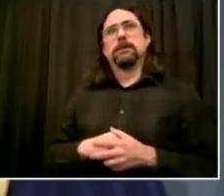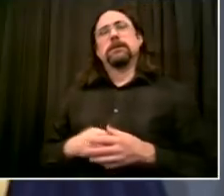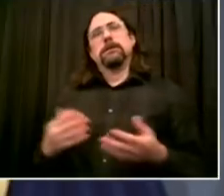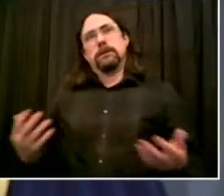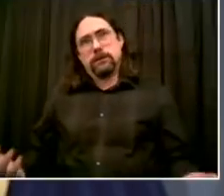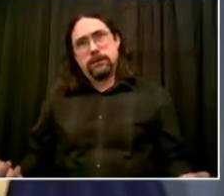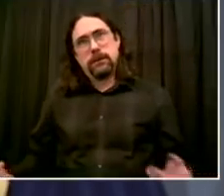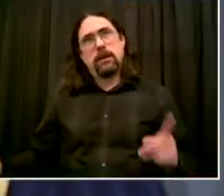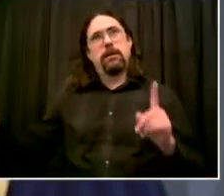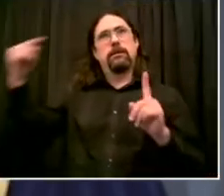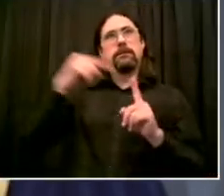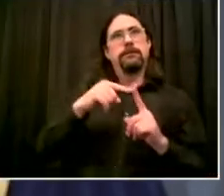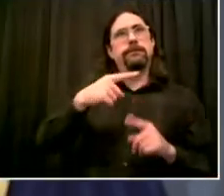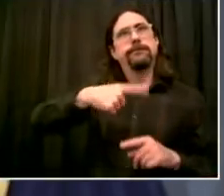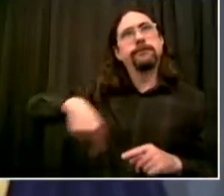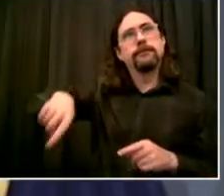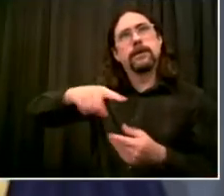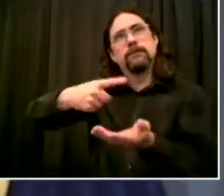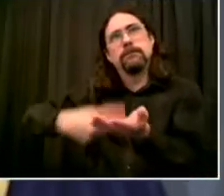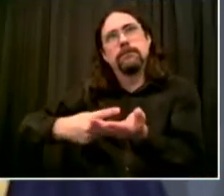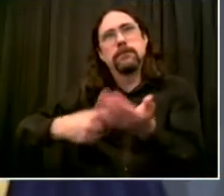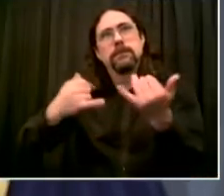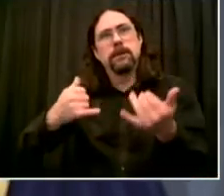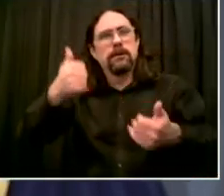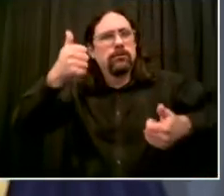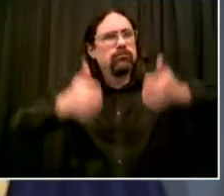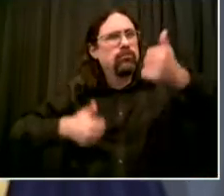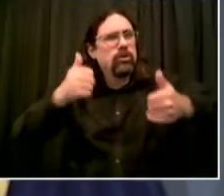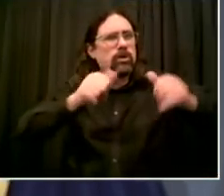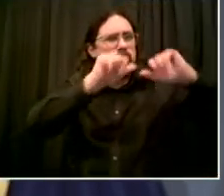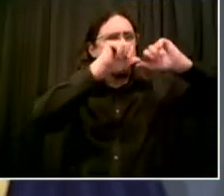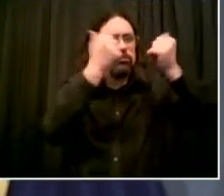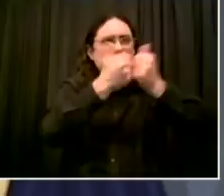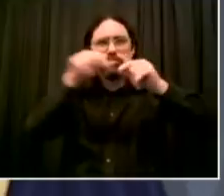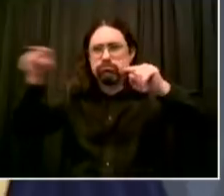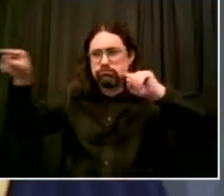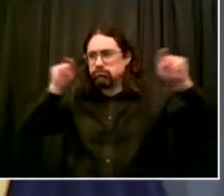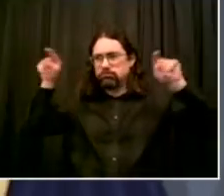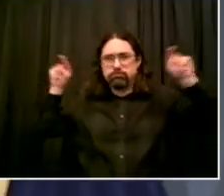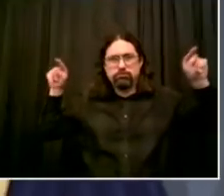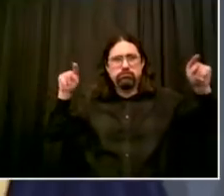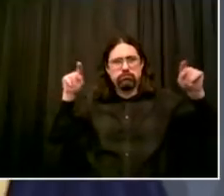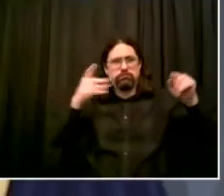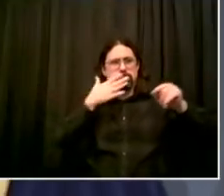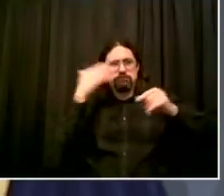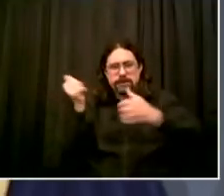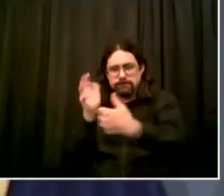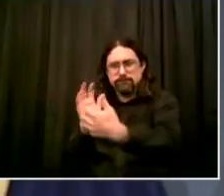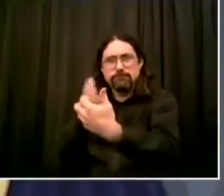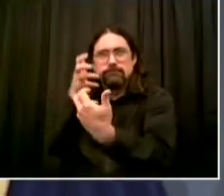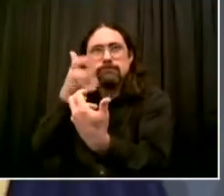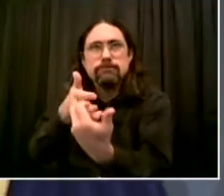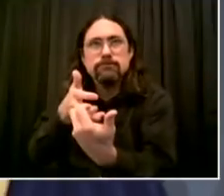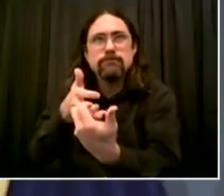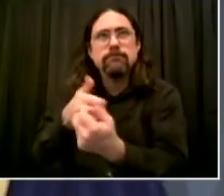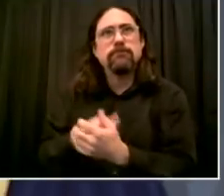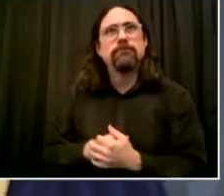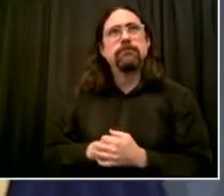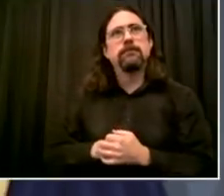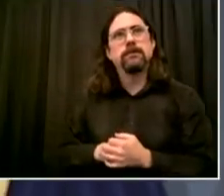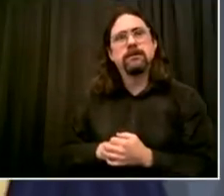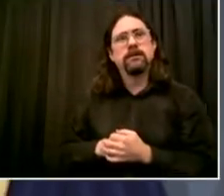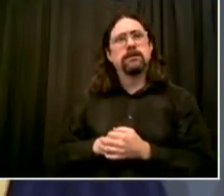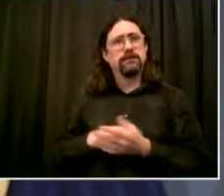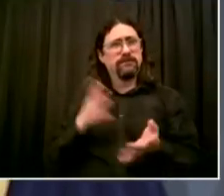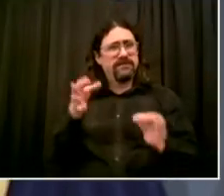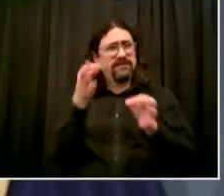police department and how to do that work. It's not just about where it's housed, but how it is done. So I'll be listening to what they come back with,